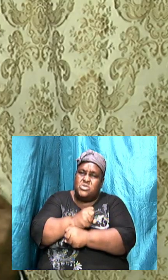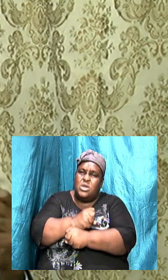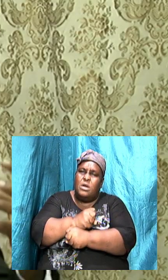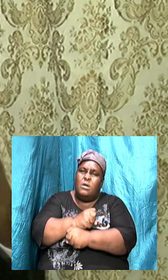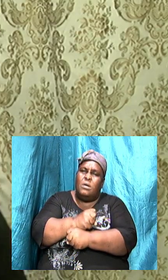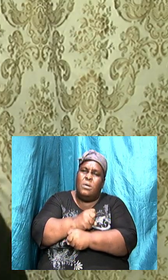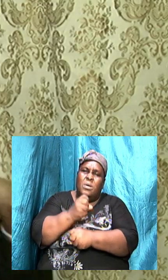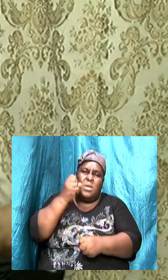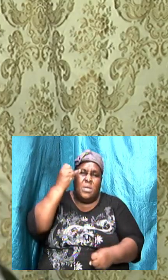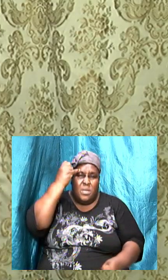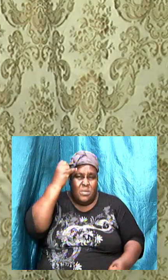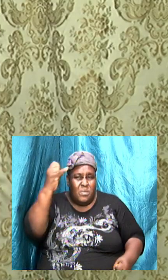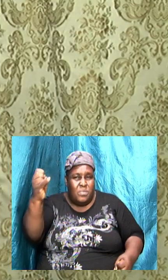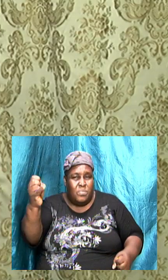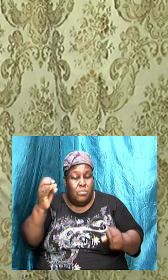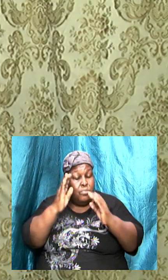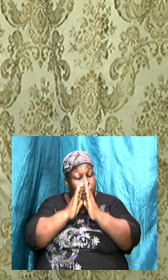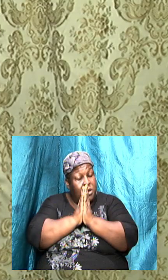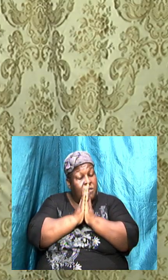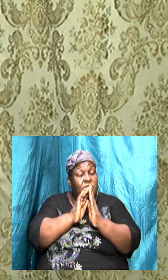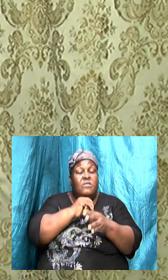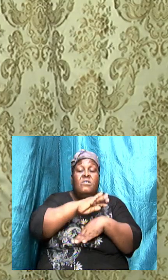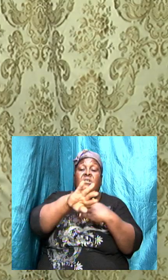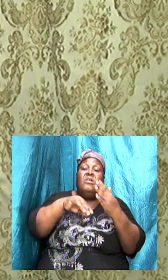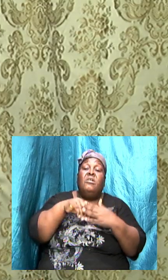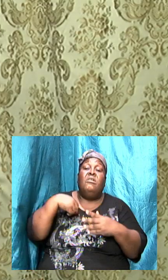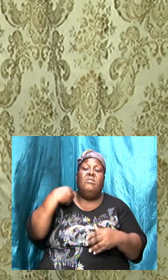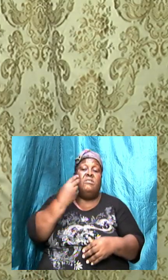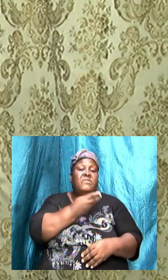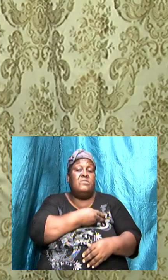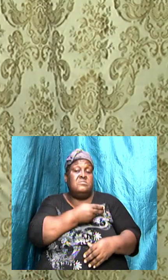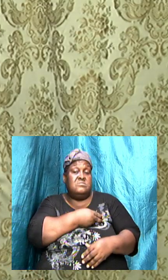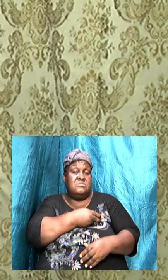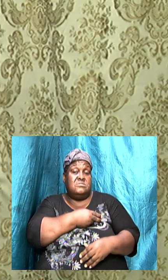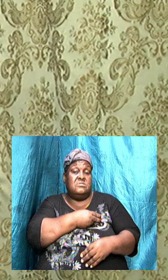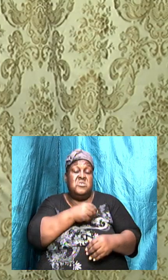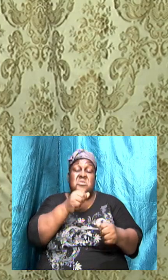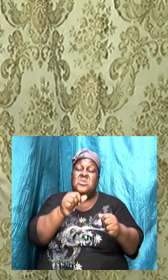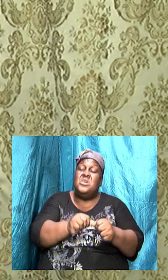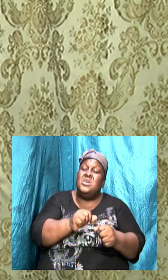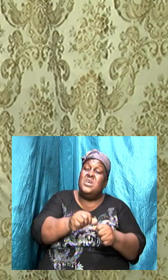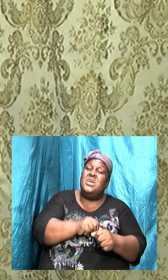I'm praying for all of us that